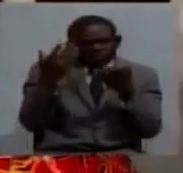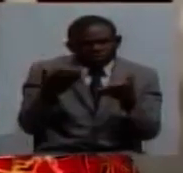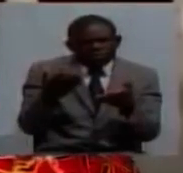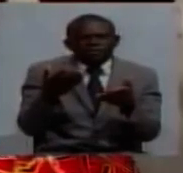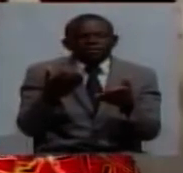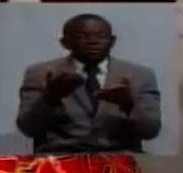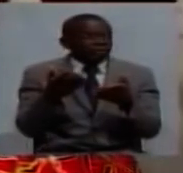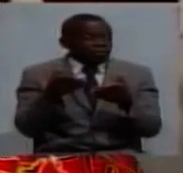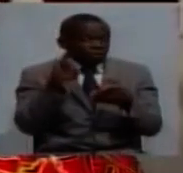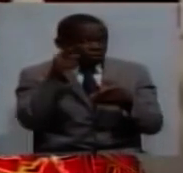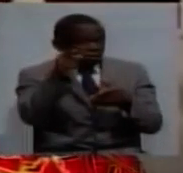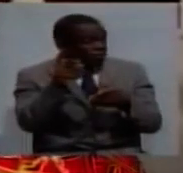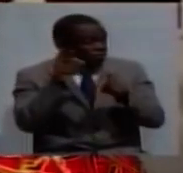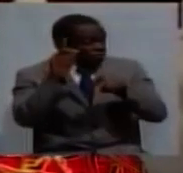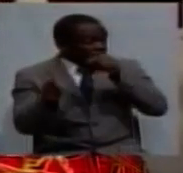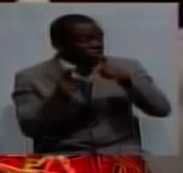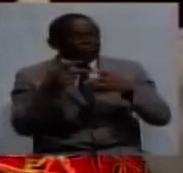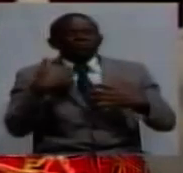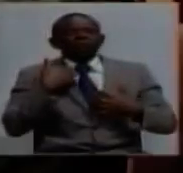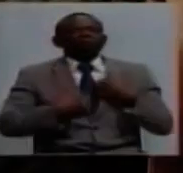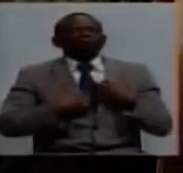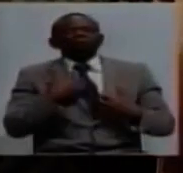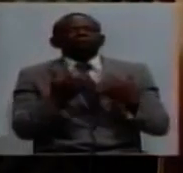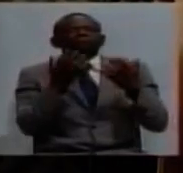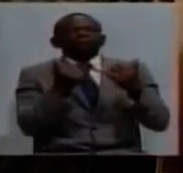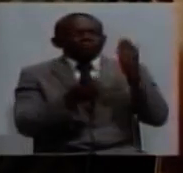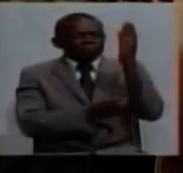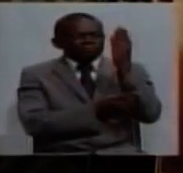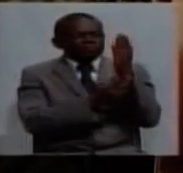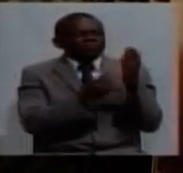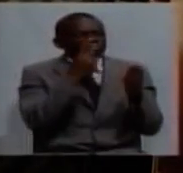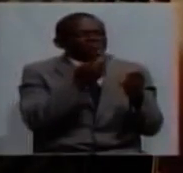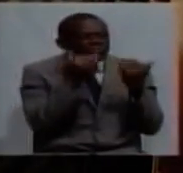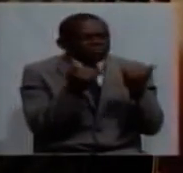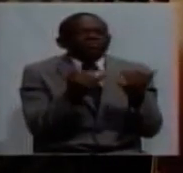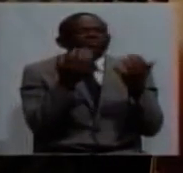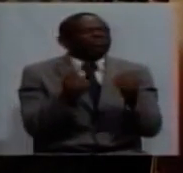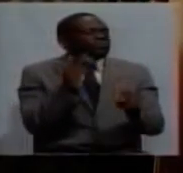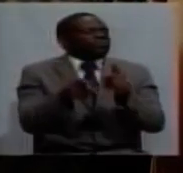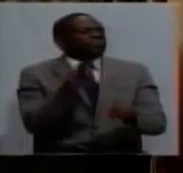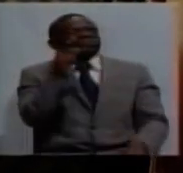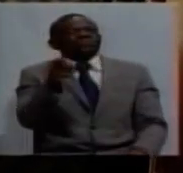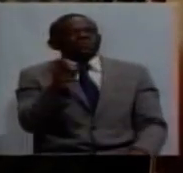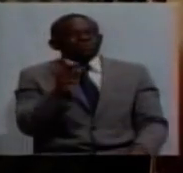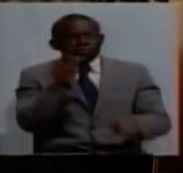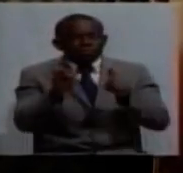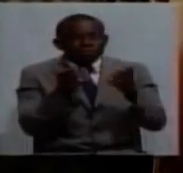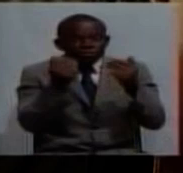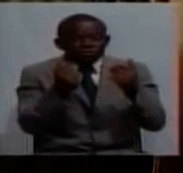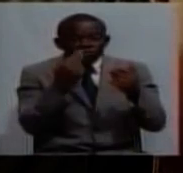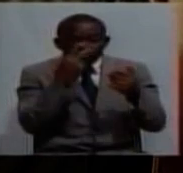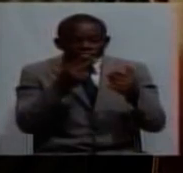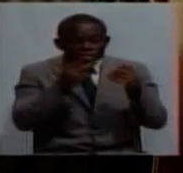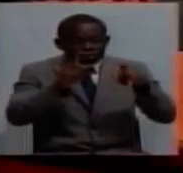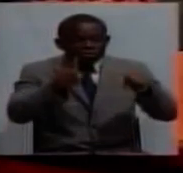out there is in a hurry to see development, is in a hurry to see progress, is in a hurry to see, tangible results. Yes, the common